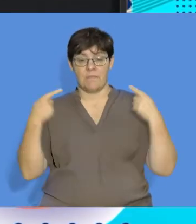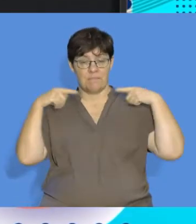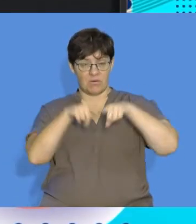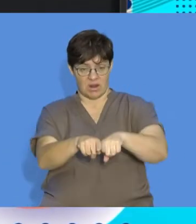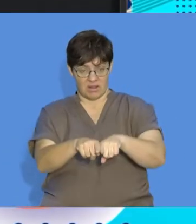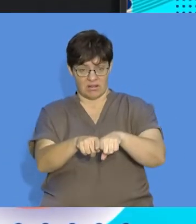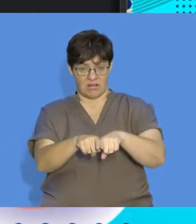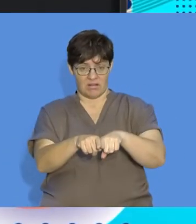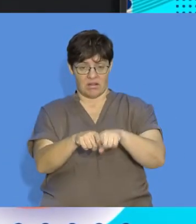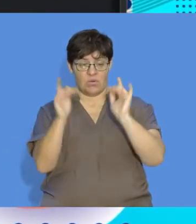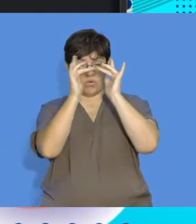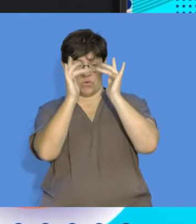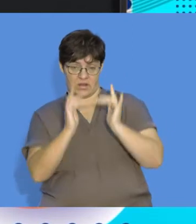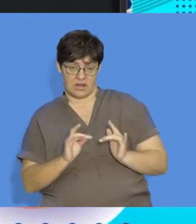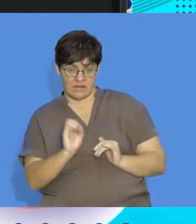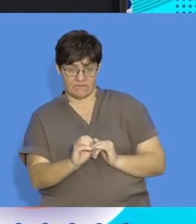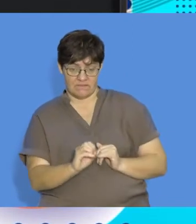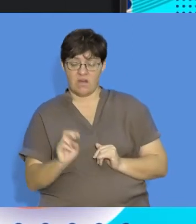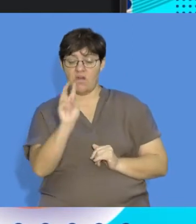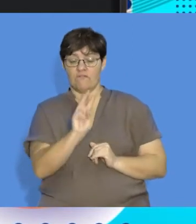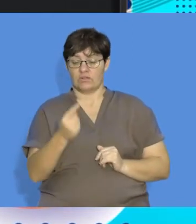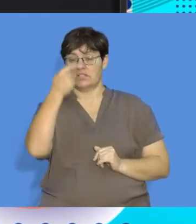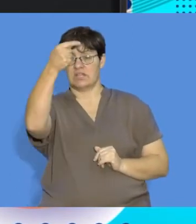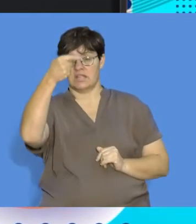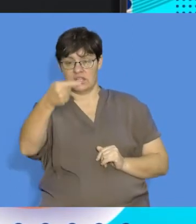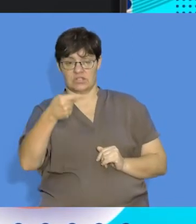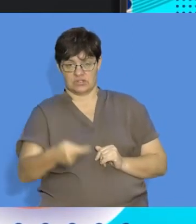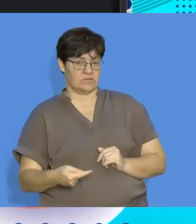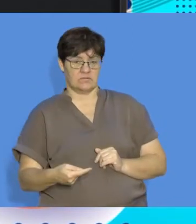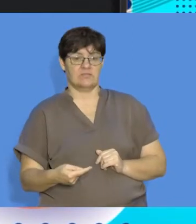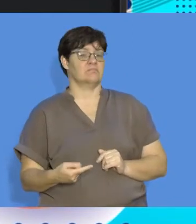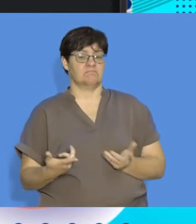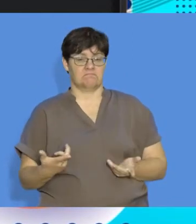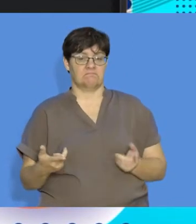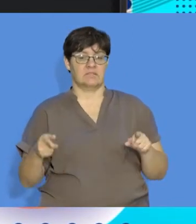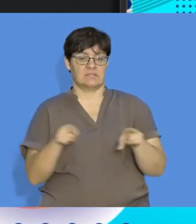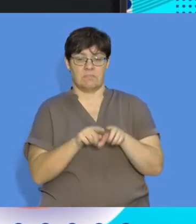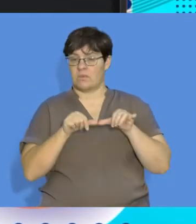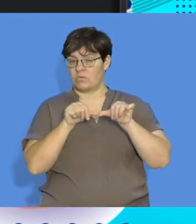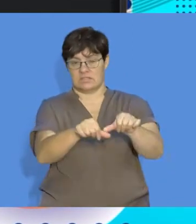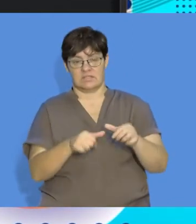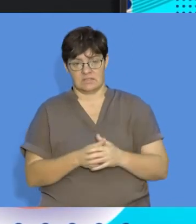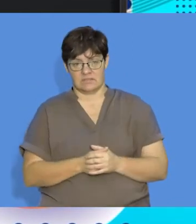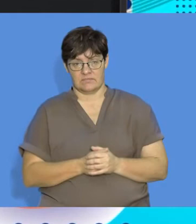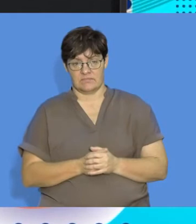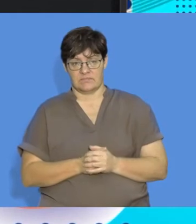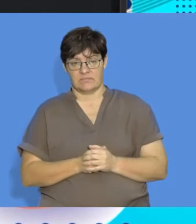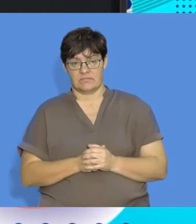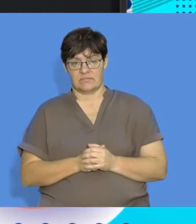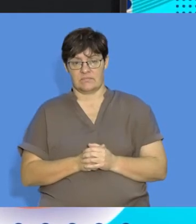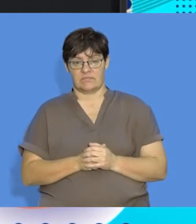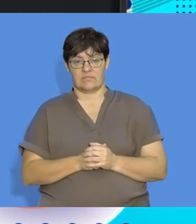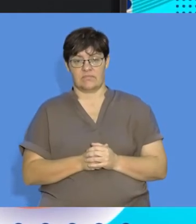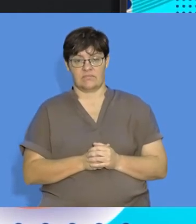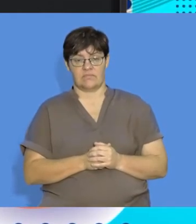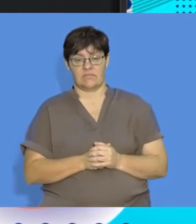are parallel resistors connected, you know, then the voltage across each one of those is going to be constant. So